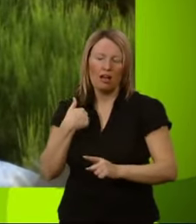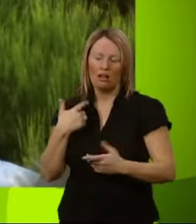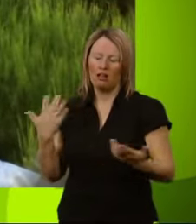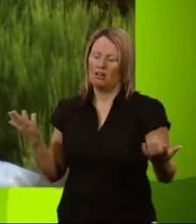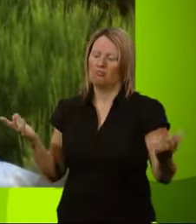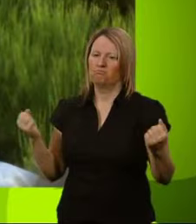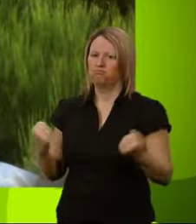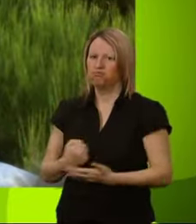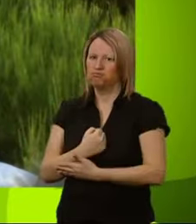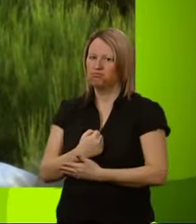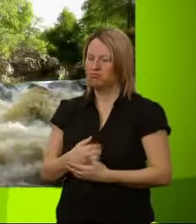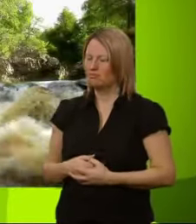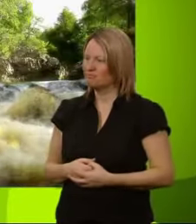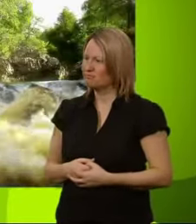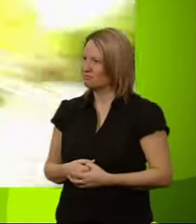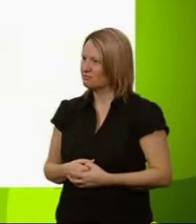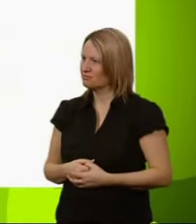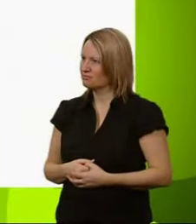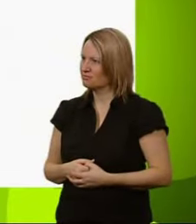to win it more than I did.